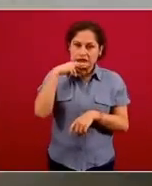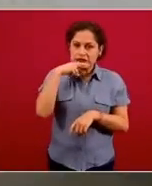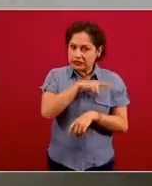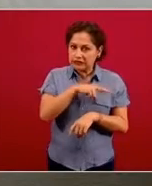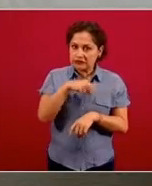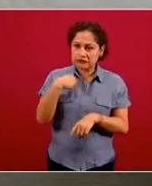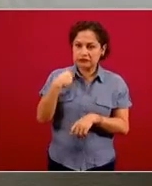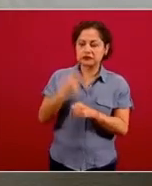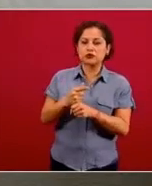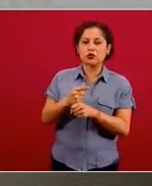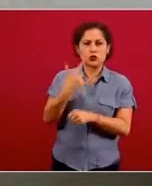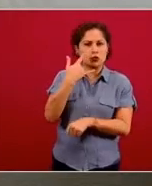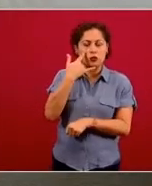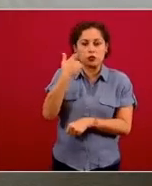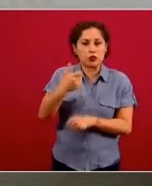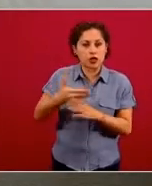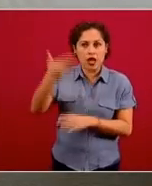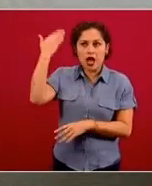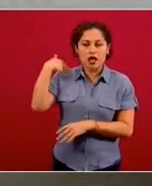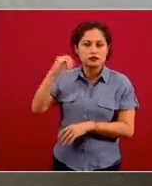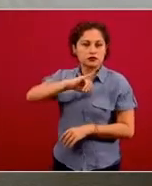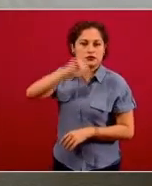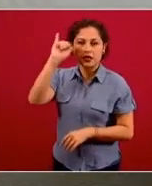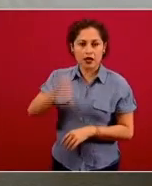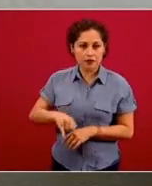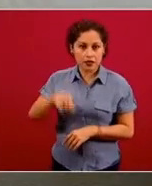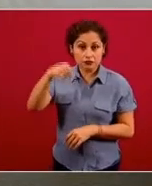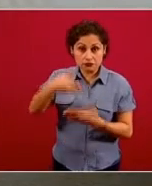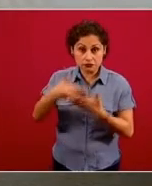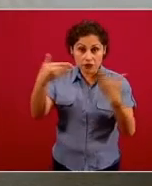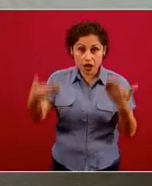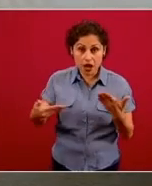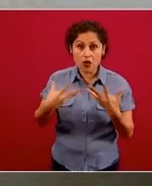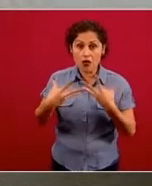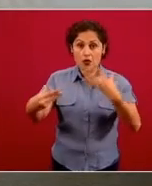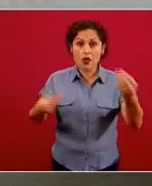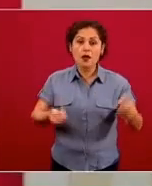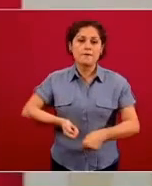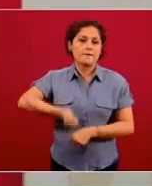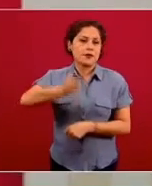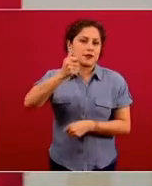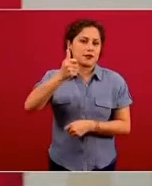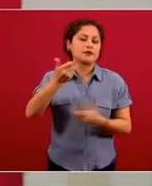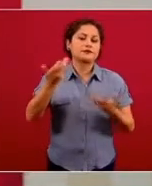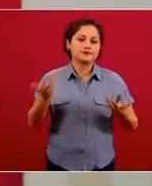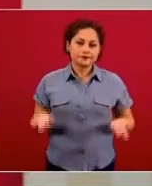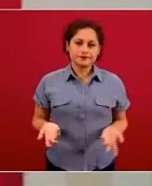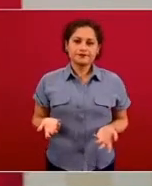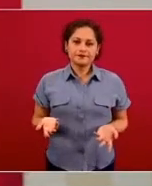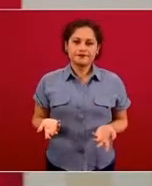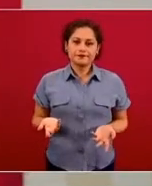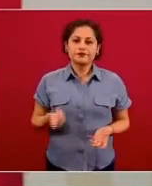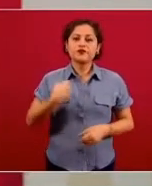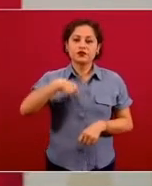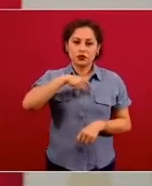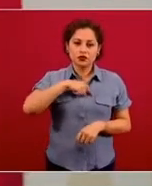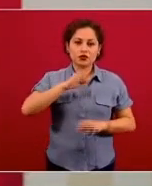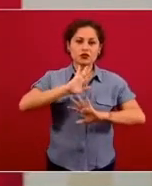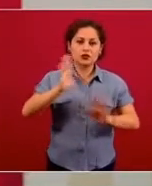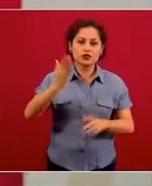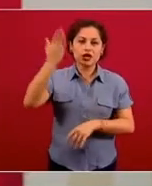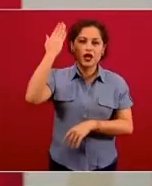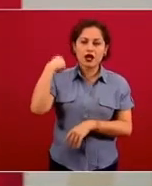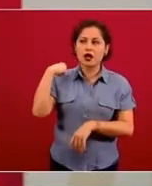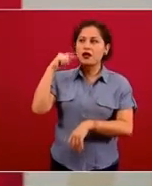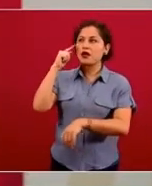growing exponentially. It's very unusual. Now, we knew this from before the pandemic